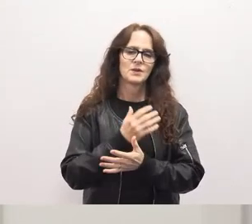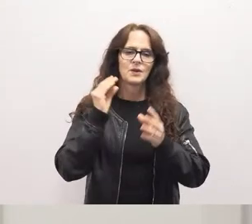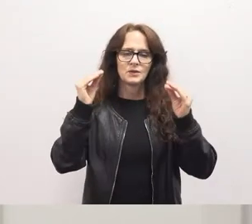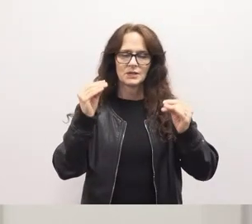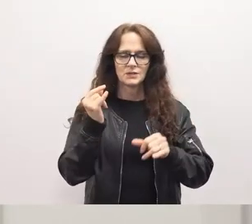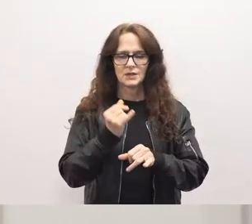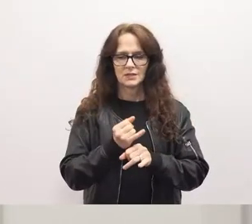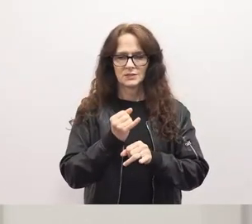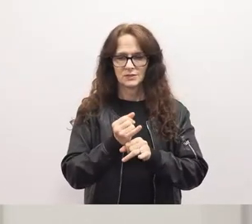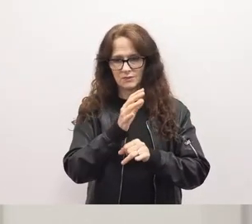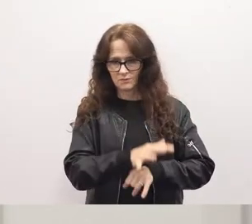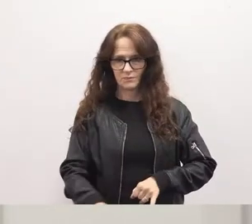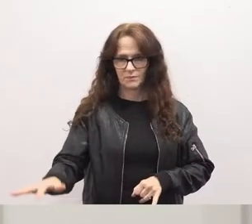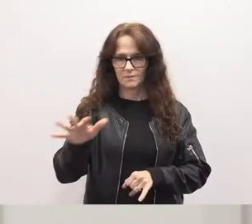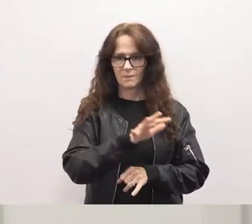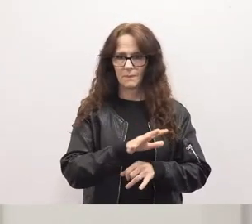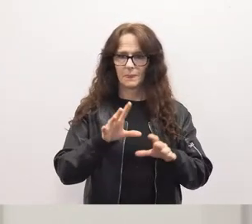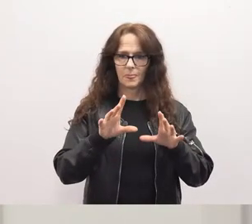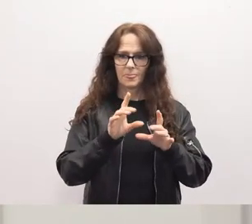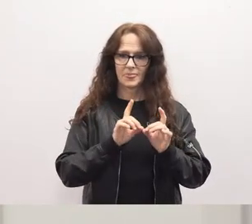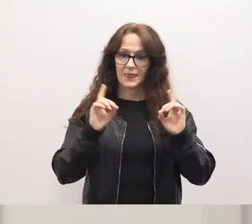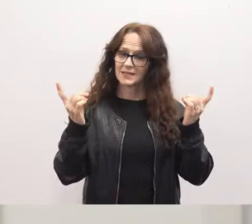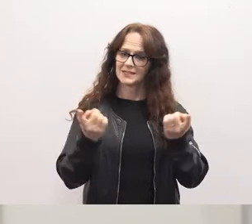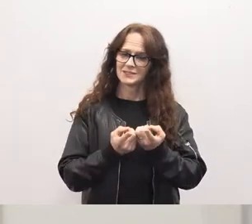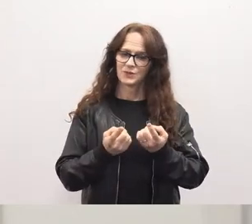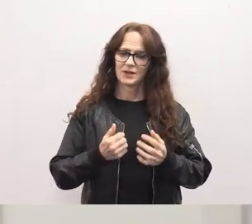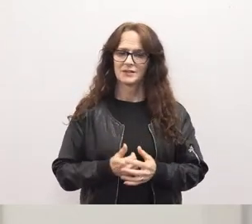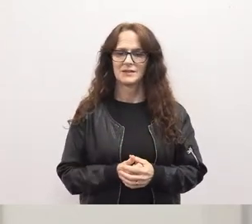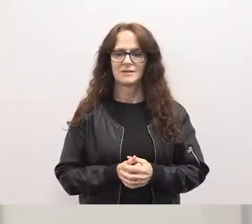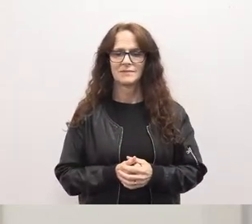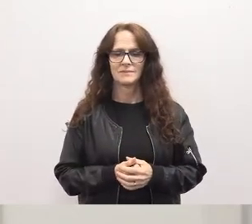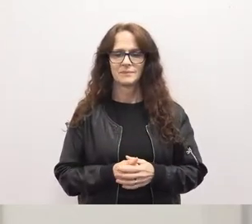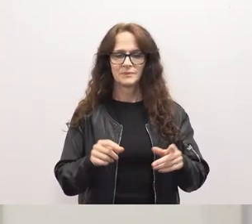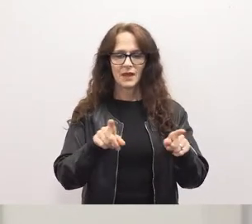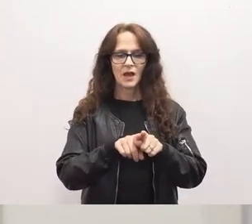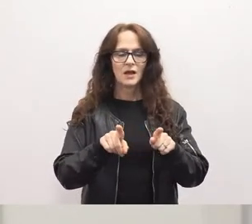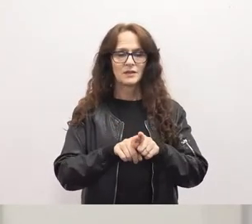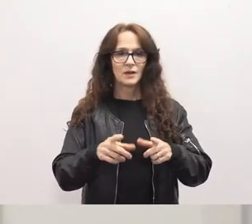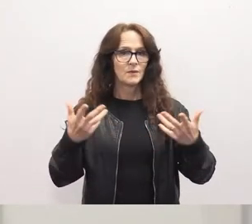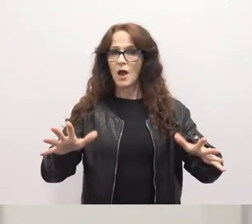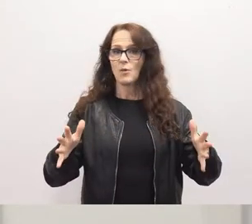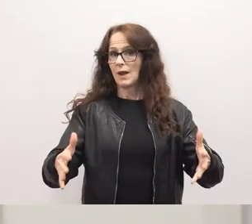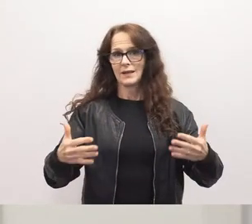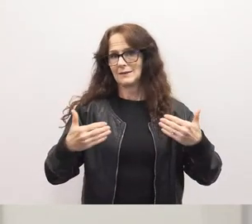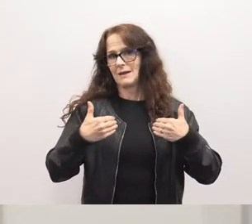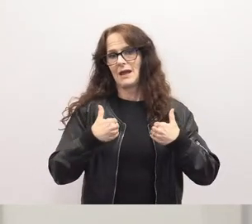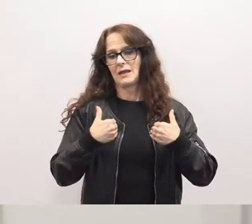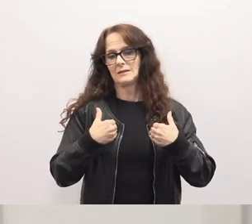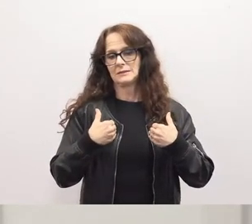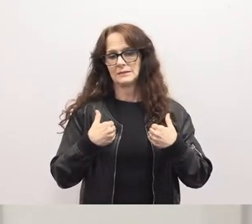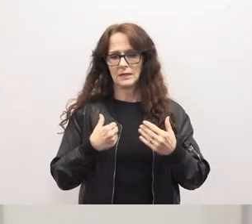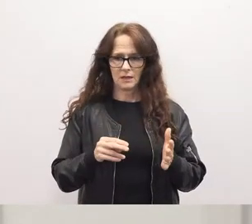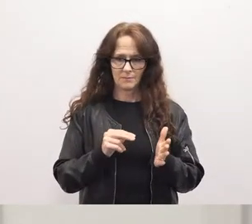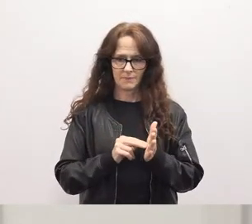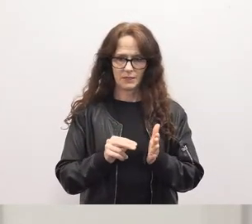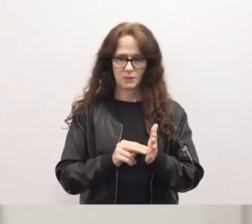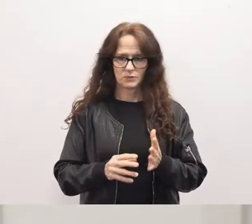from across the district. In addition to that, we've already had, let me look at my